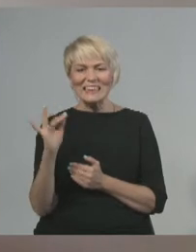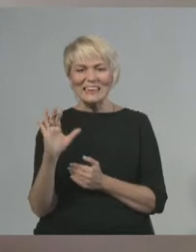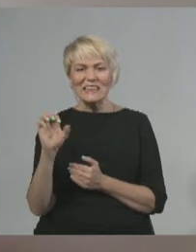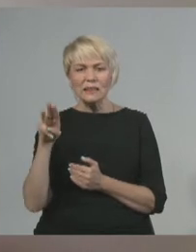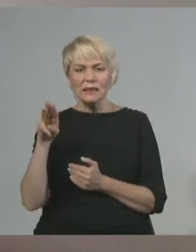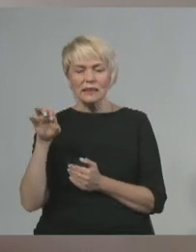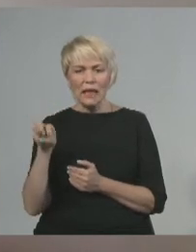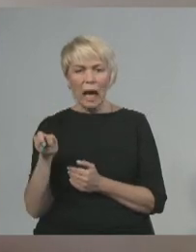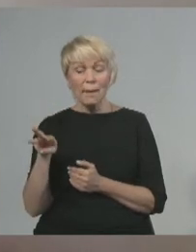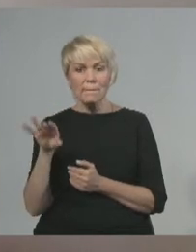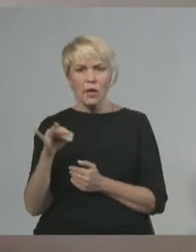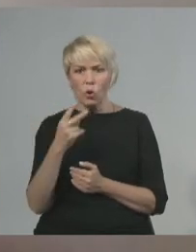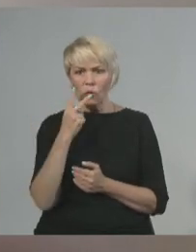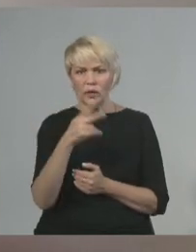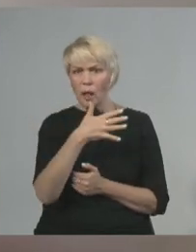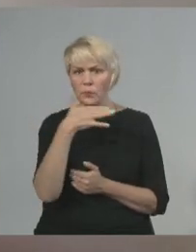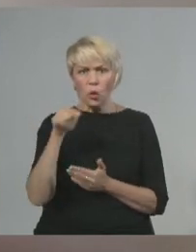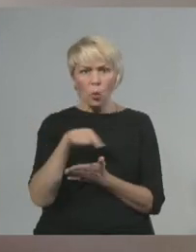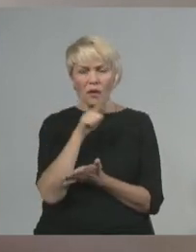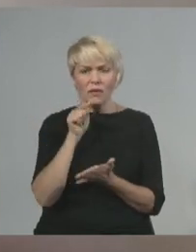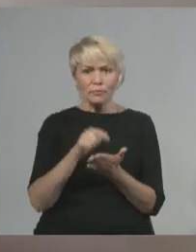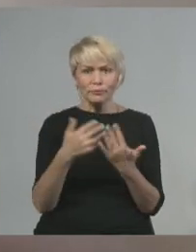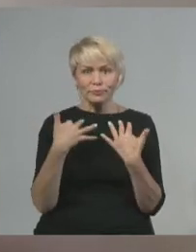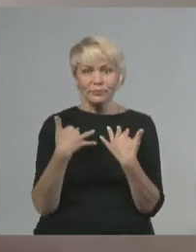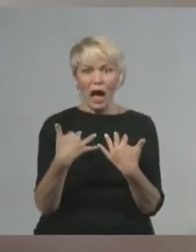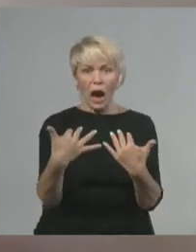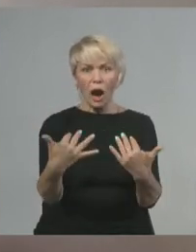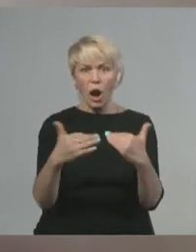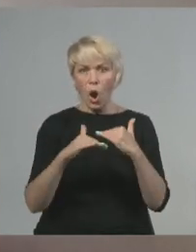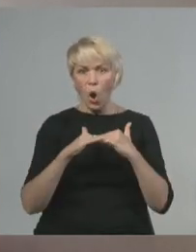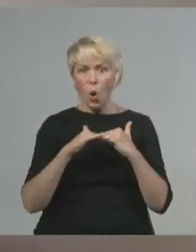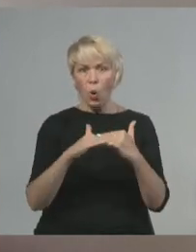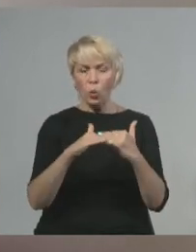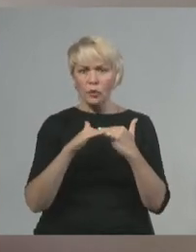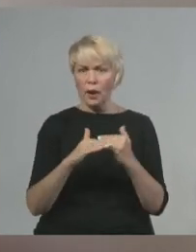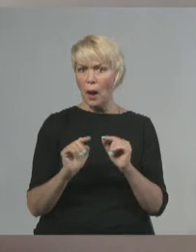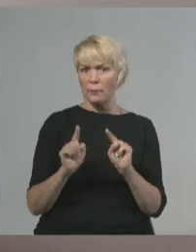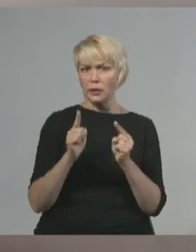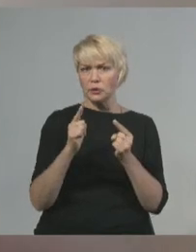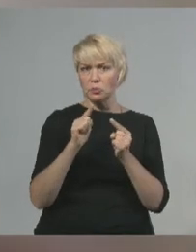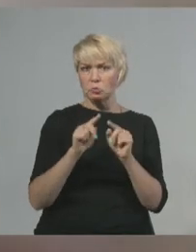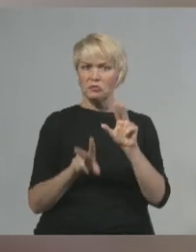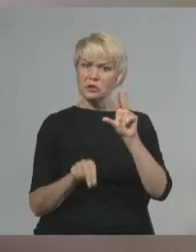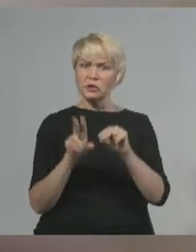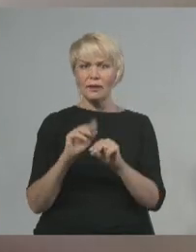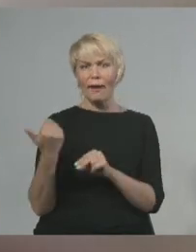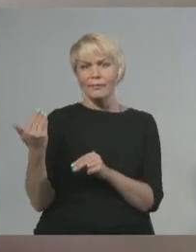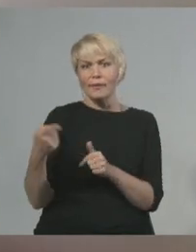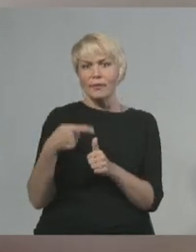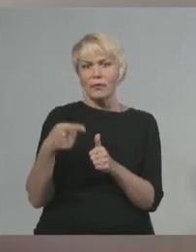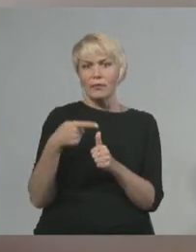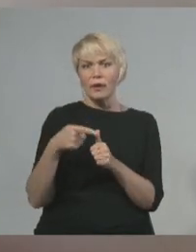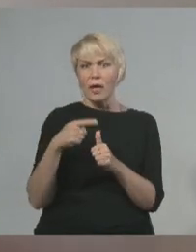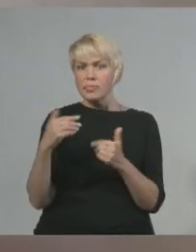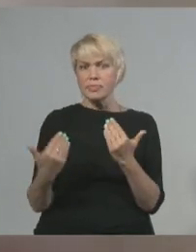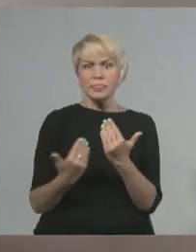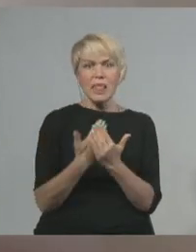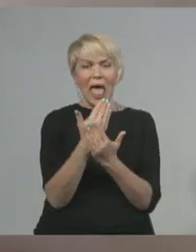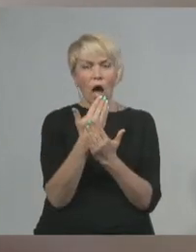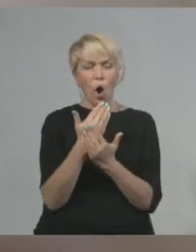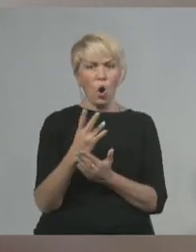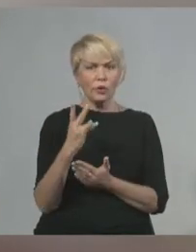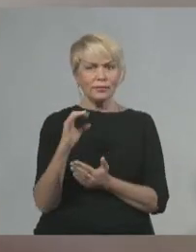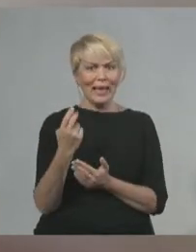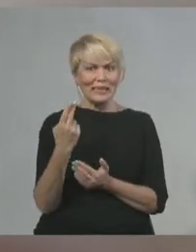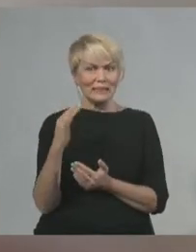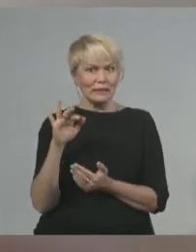far right the representatives opinions and you know i i heard